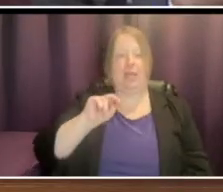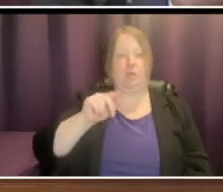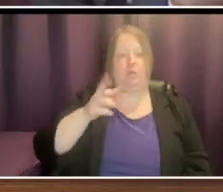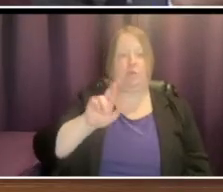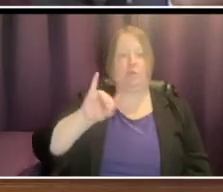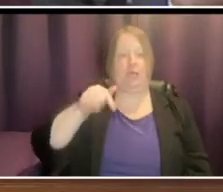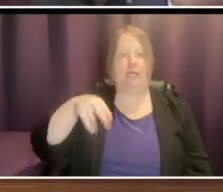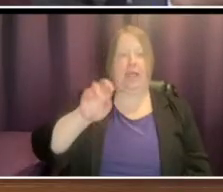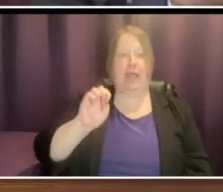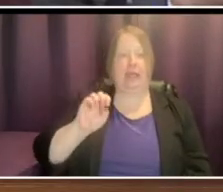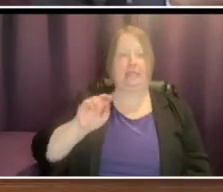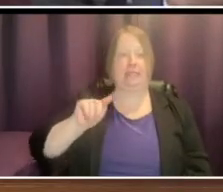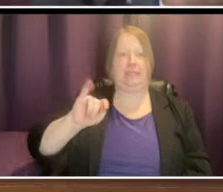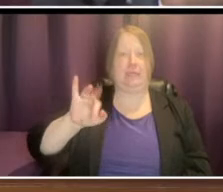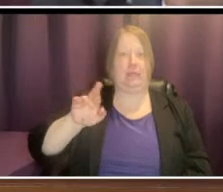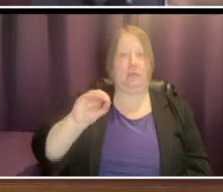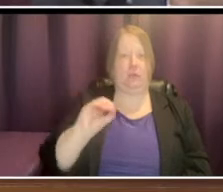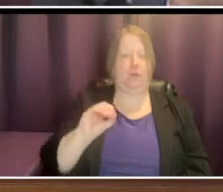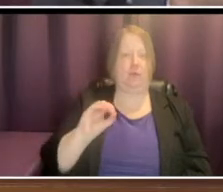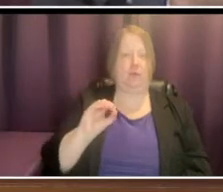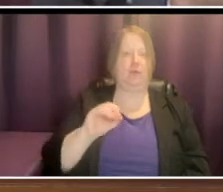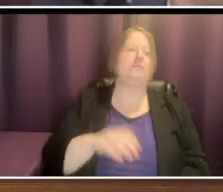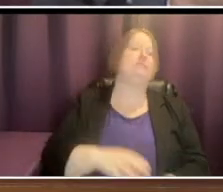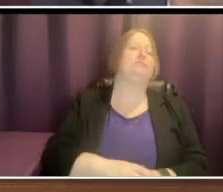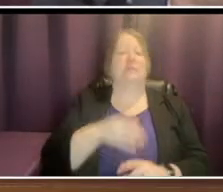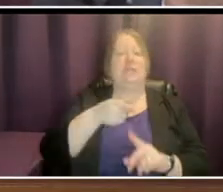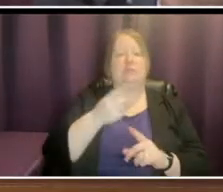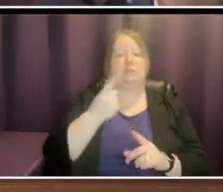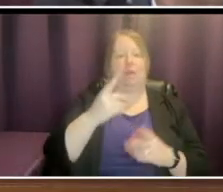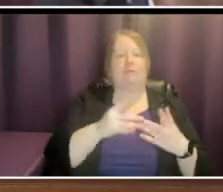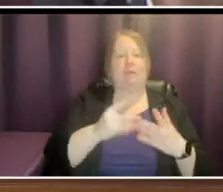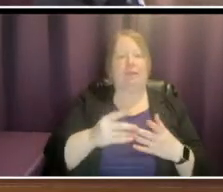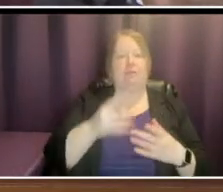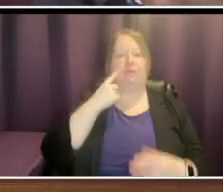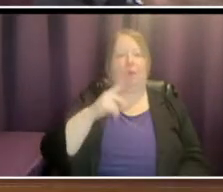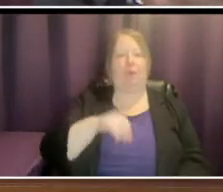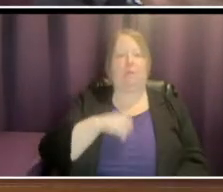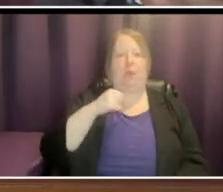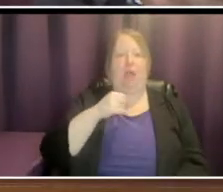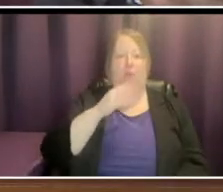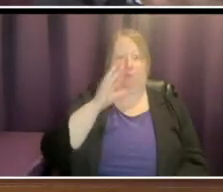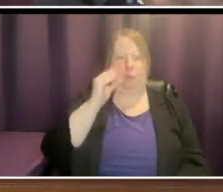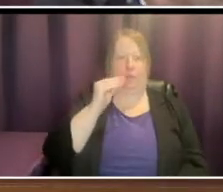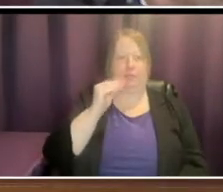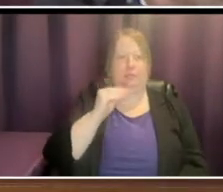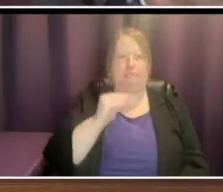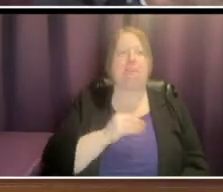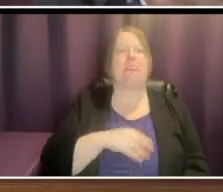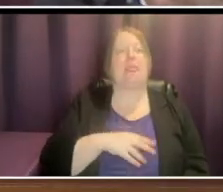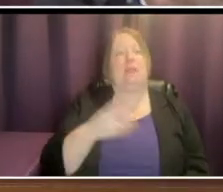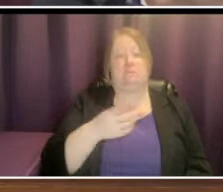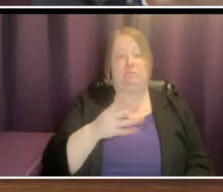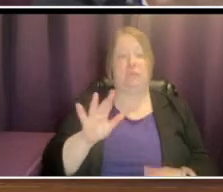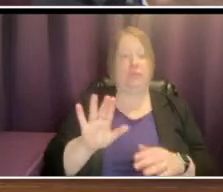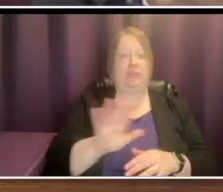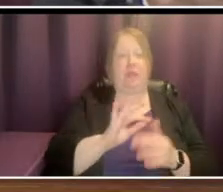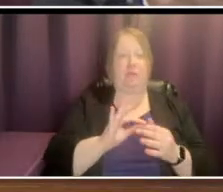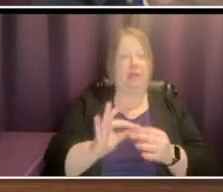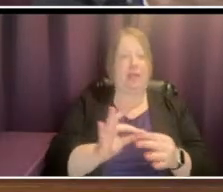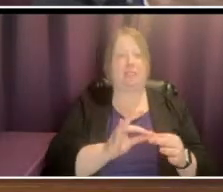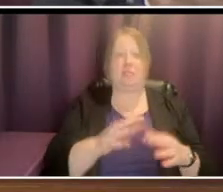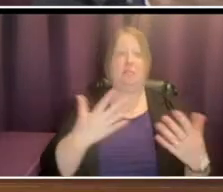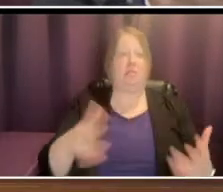Roger Stone's connection with Enrique Tarrio and the Proud Boys is well documented by